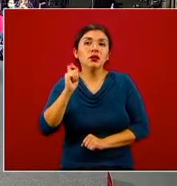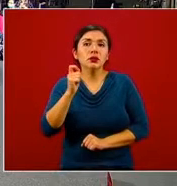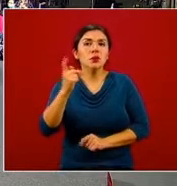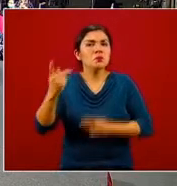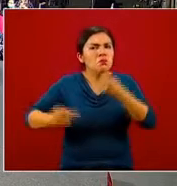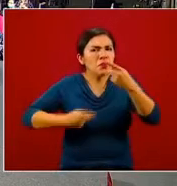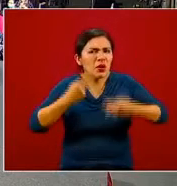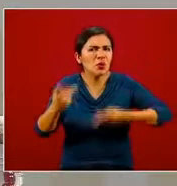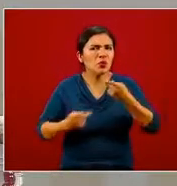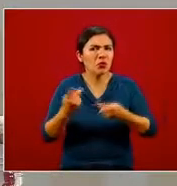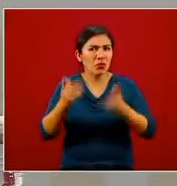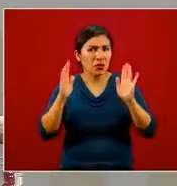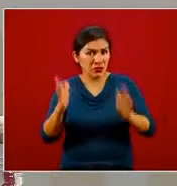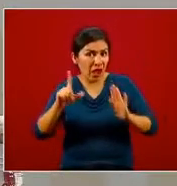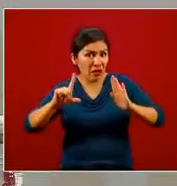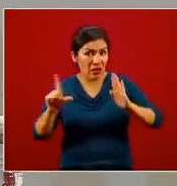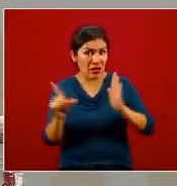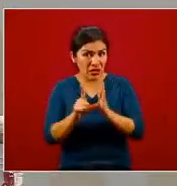happened.